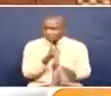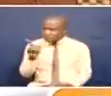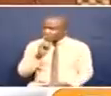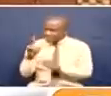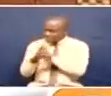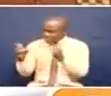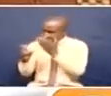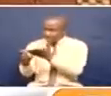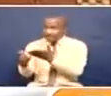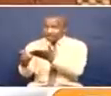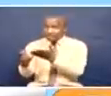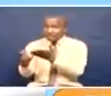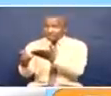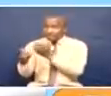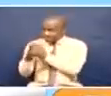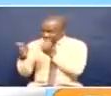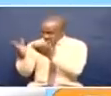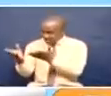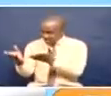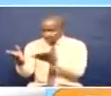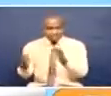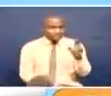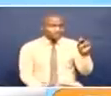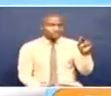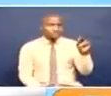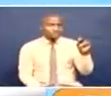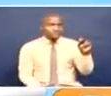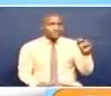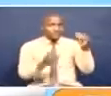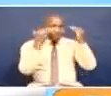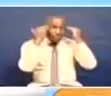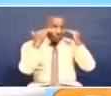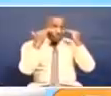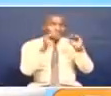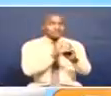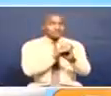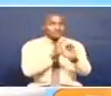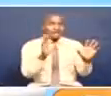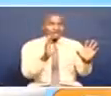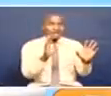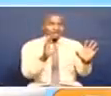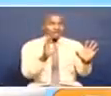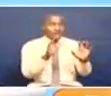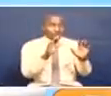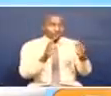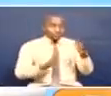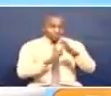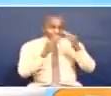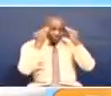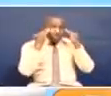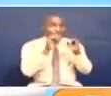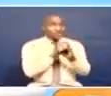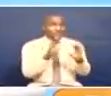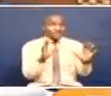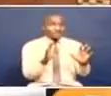rigged? Sorry? Are you saying they rigged? No. The court was very clear. Not even the Supreme Court said The Supreme Court was very clear, yeah,